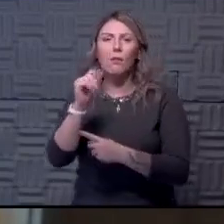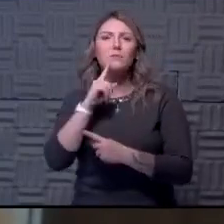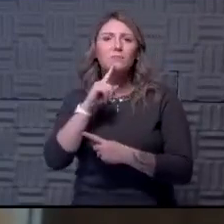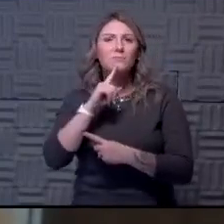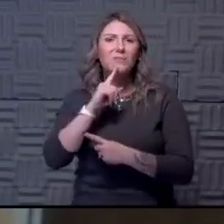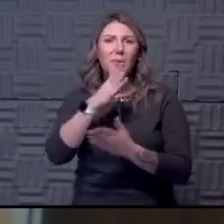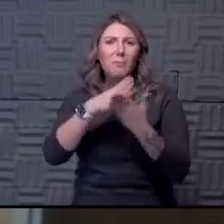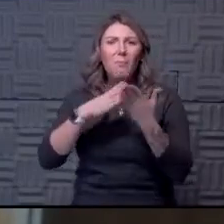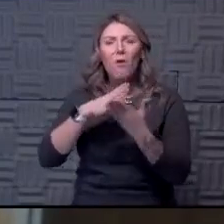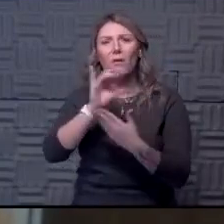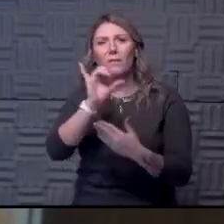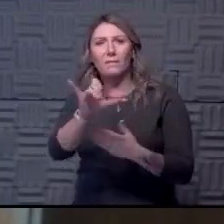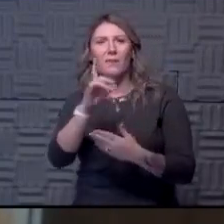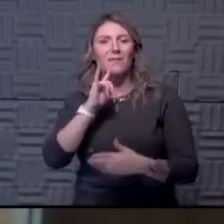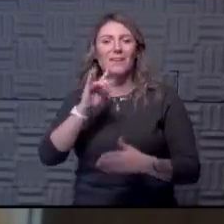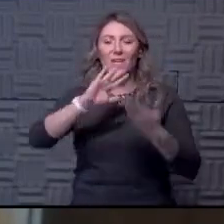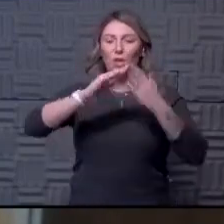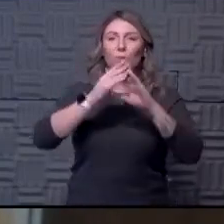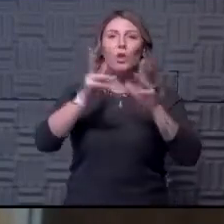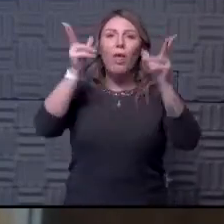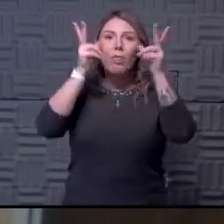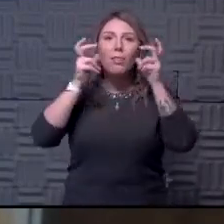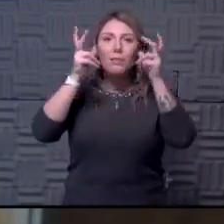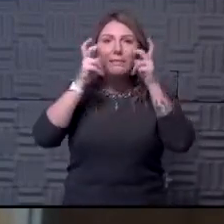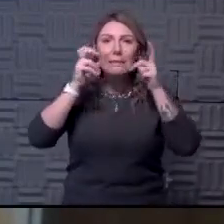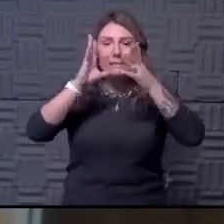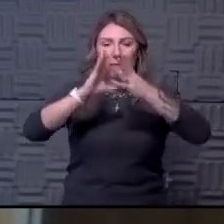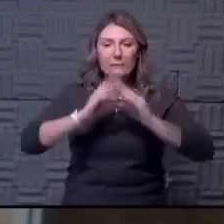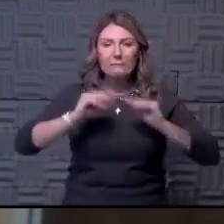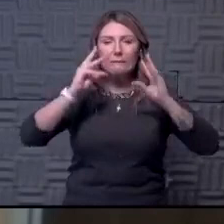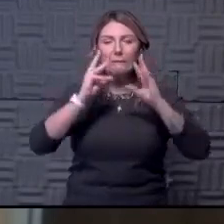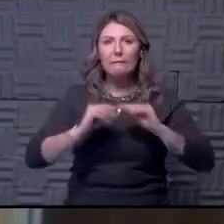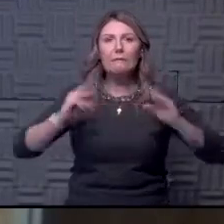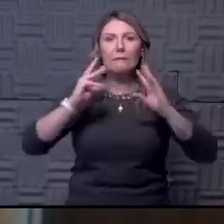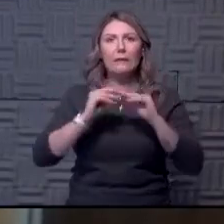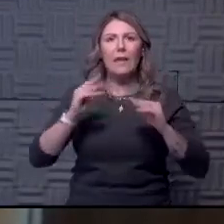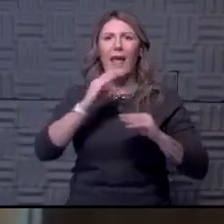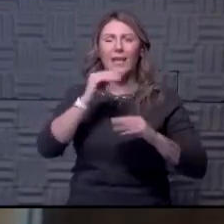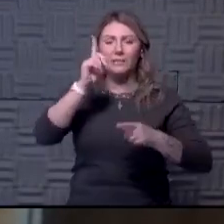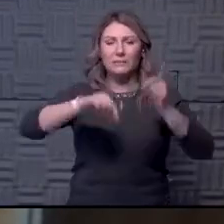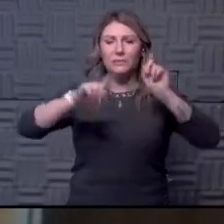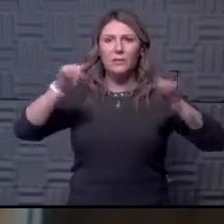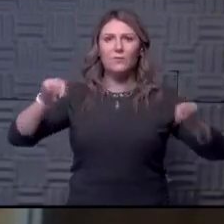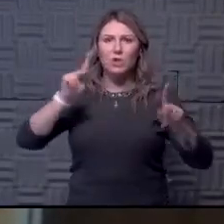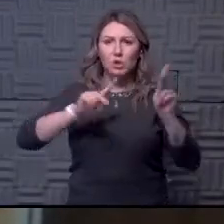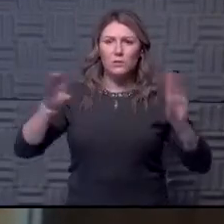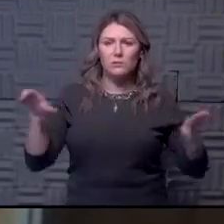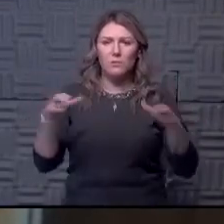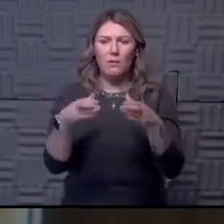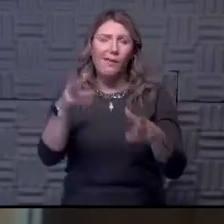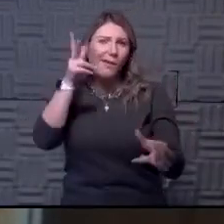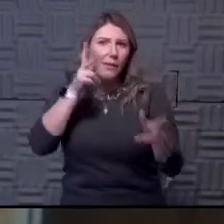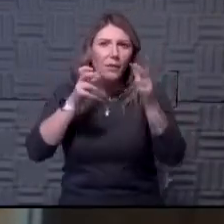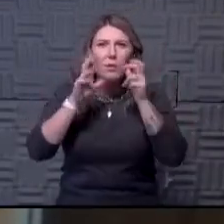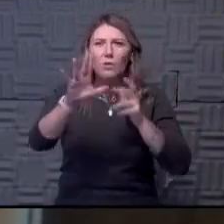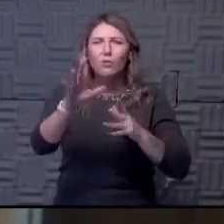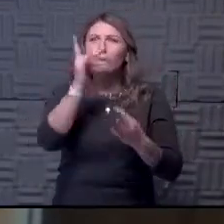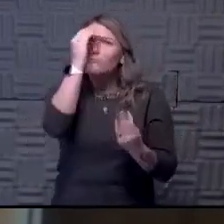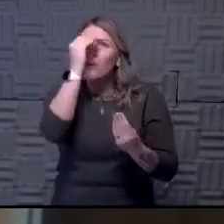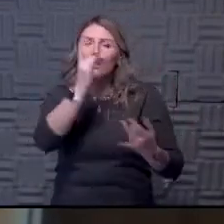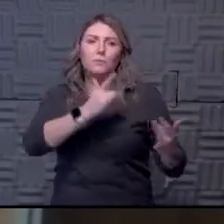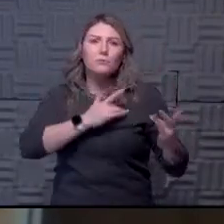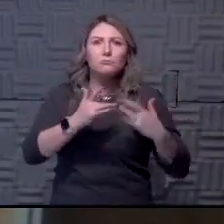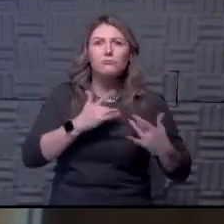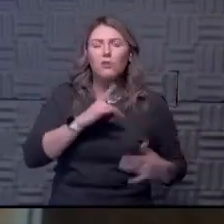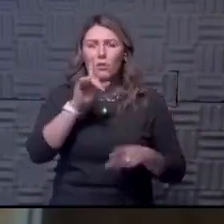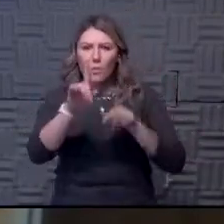community listening sessions in diverse populations, just to hear their thoughts and concerns and questions, and